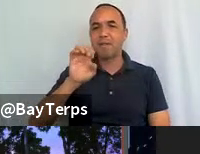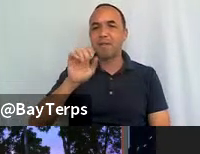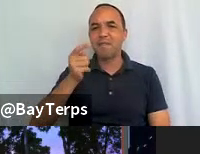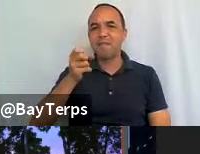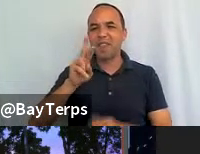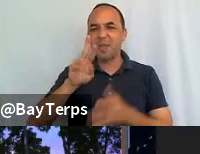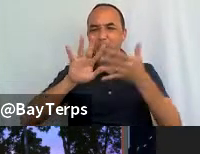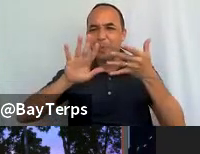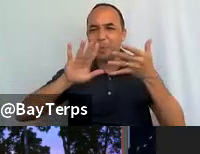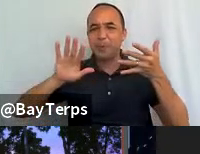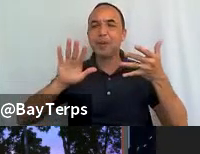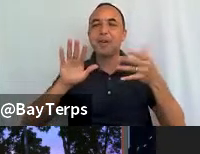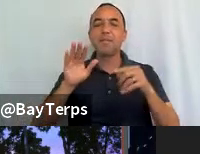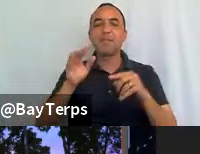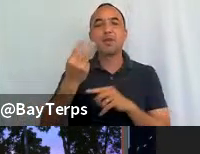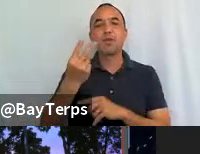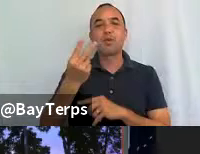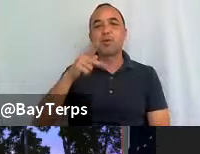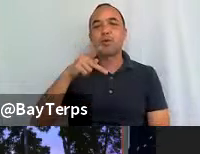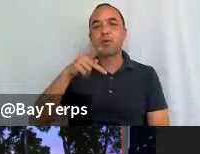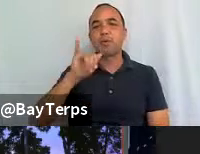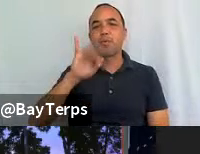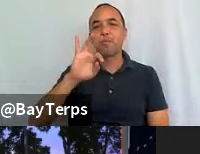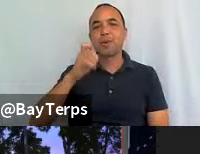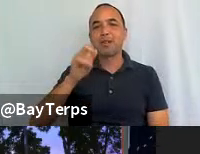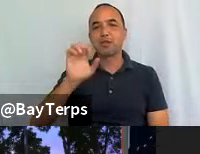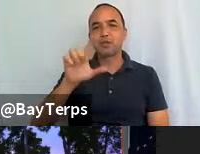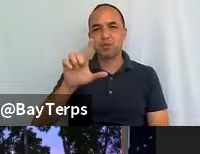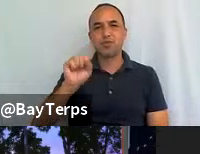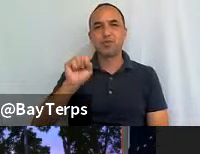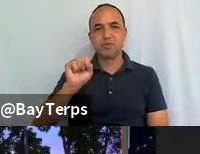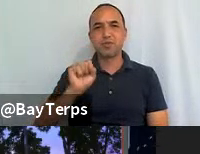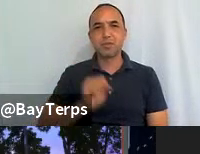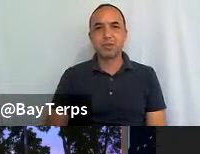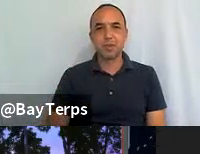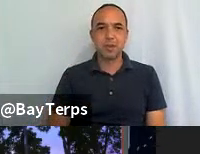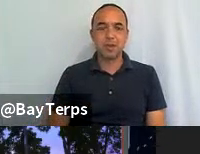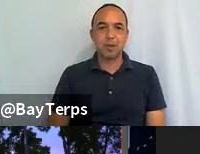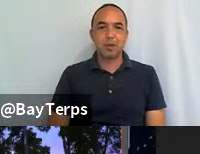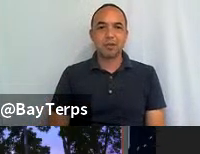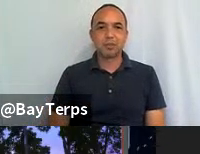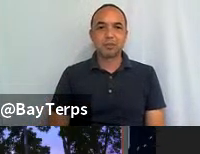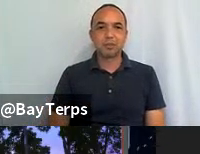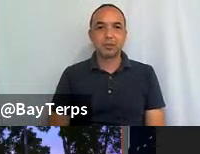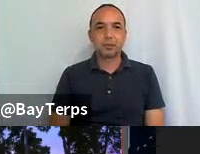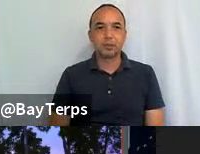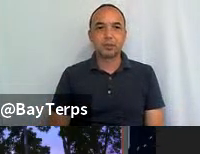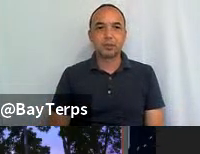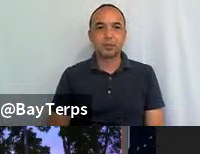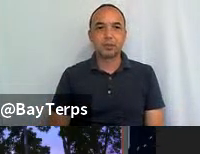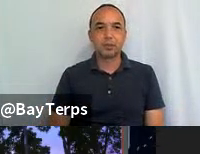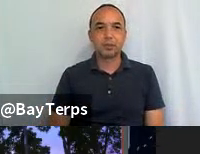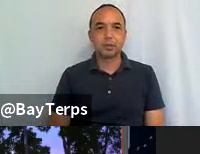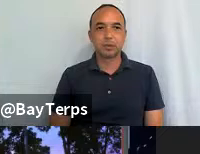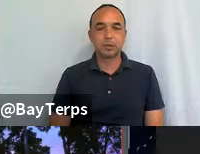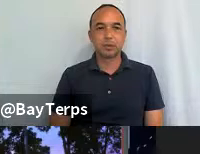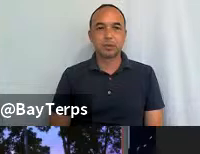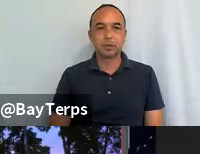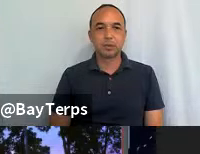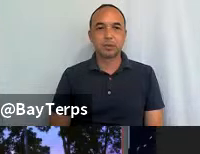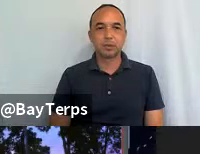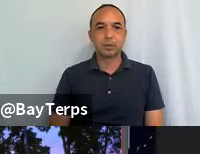And what I'm going to do is I'm going to copy